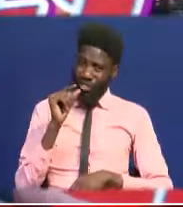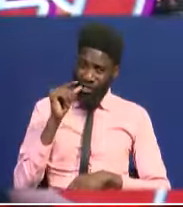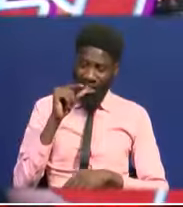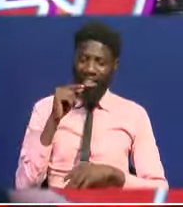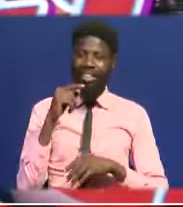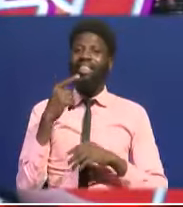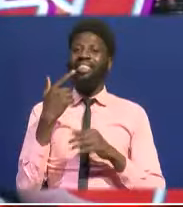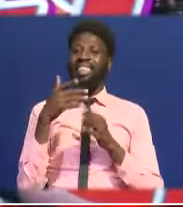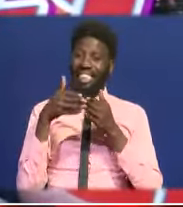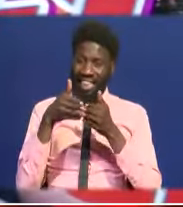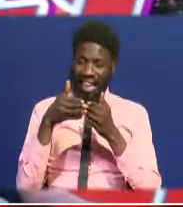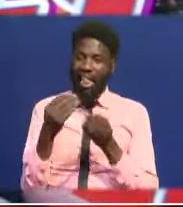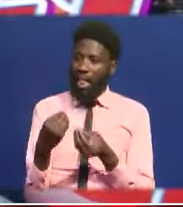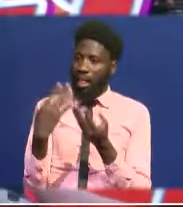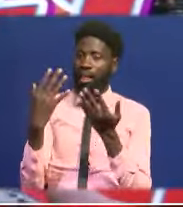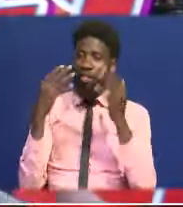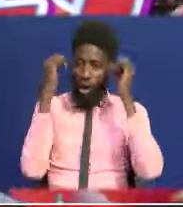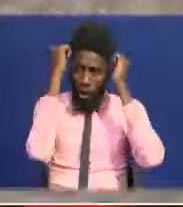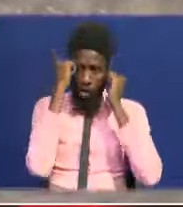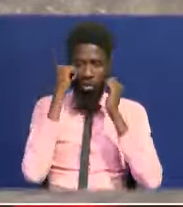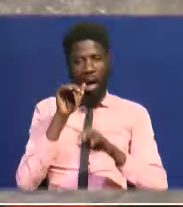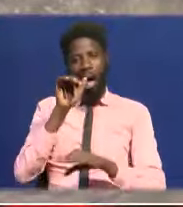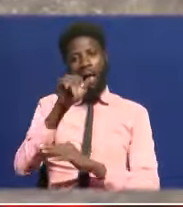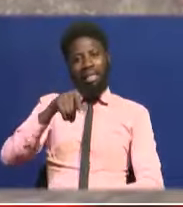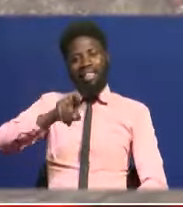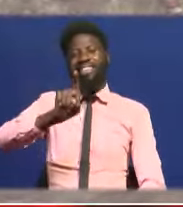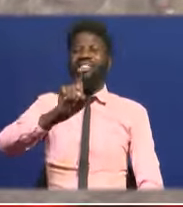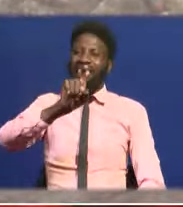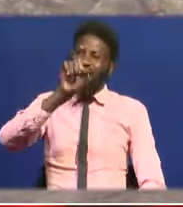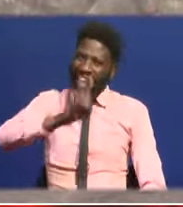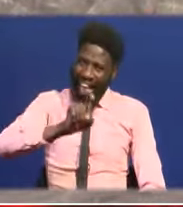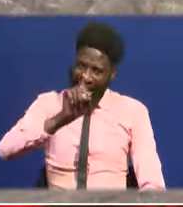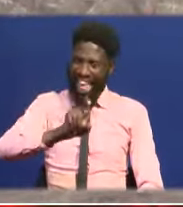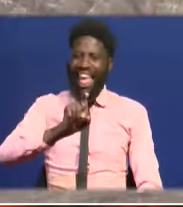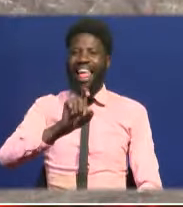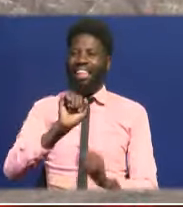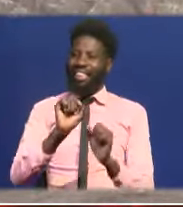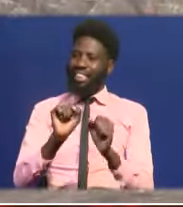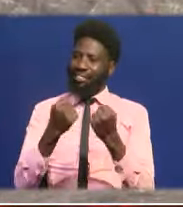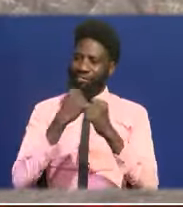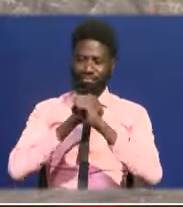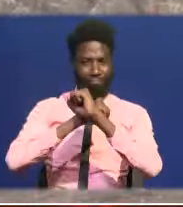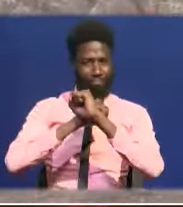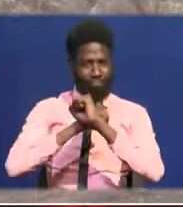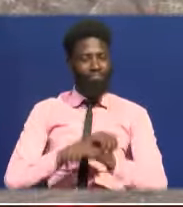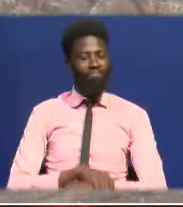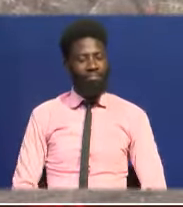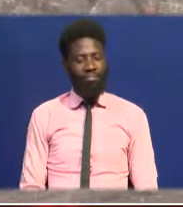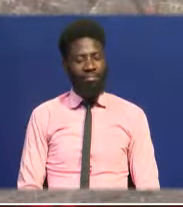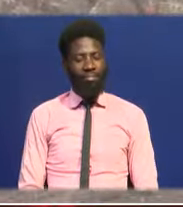insist that it's important for them to be safer.